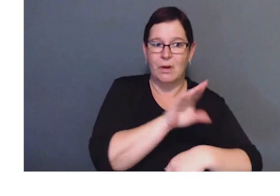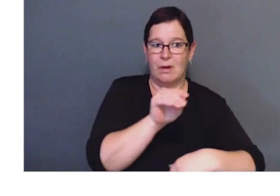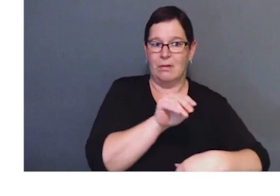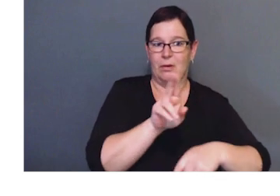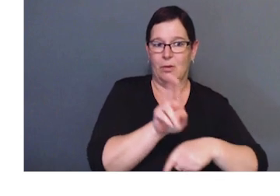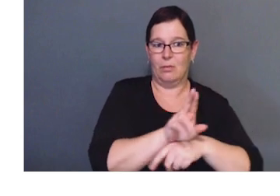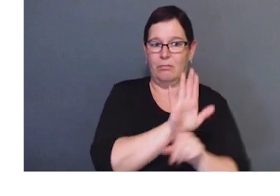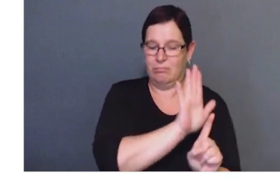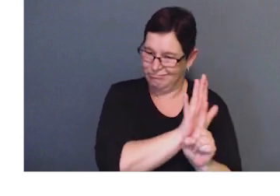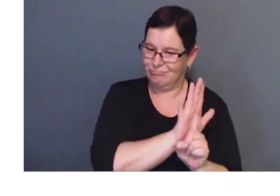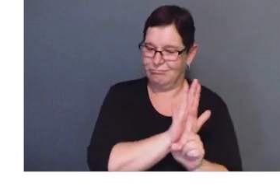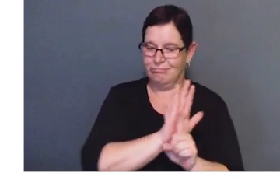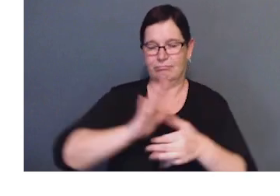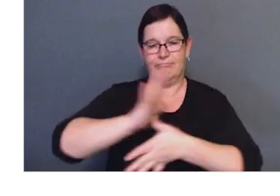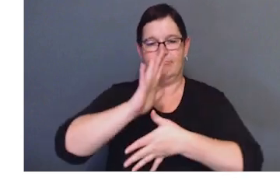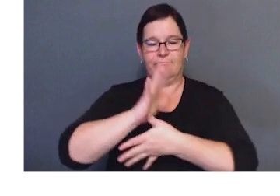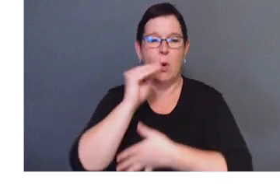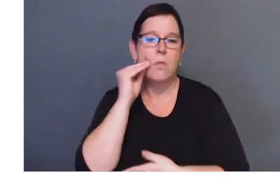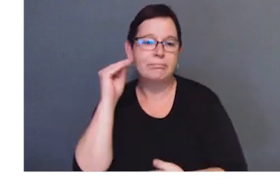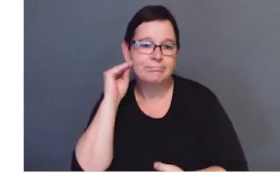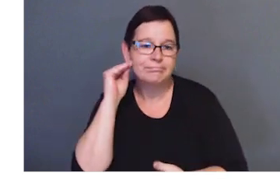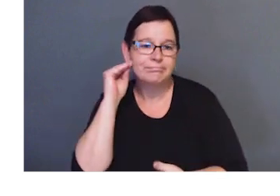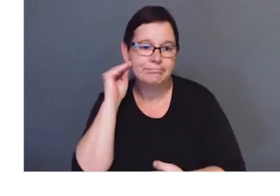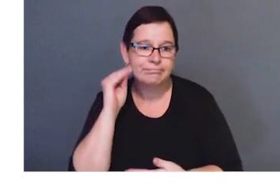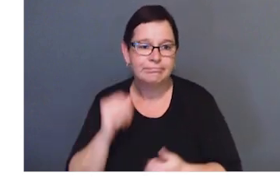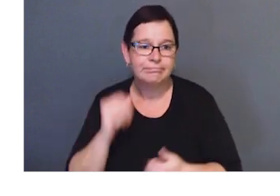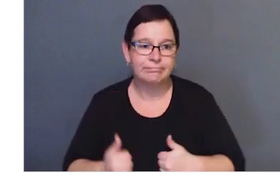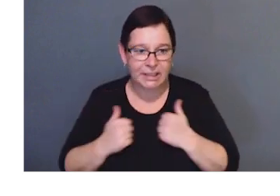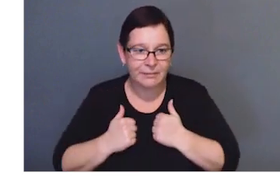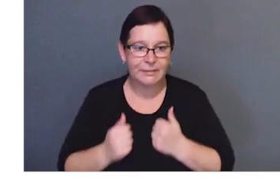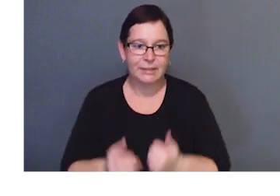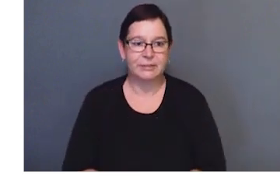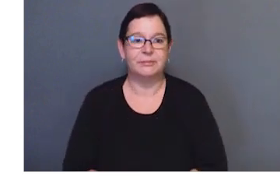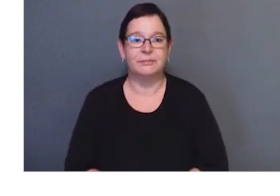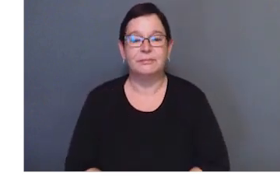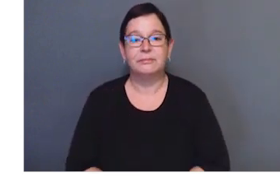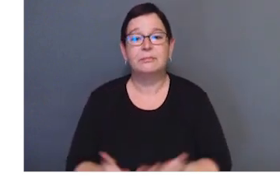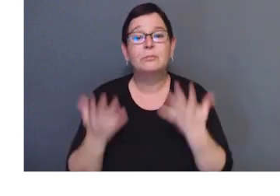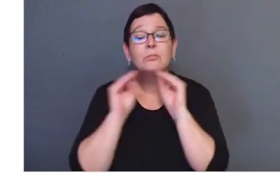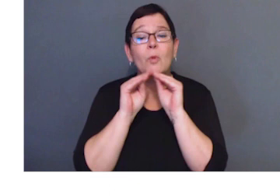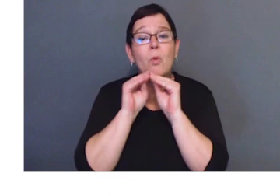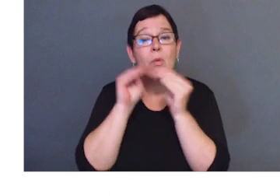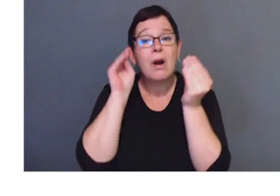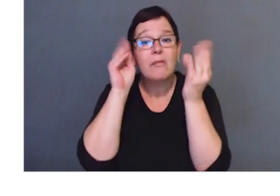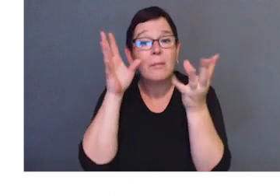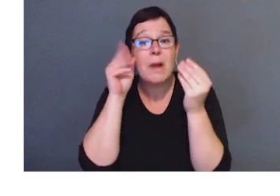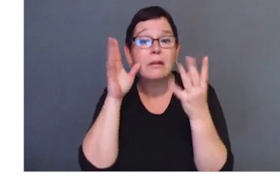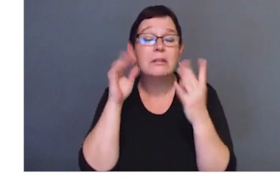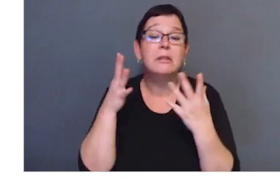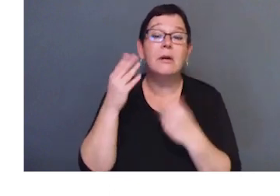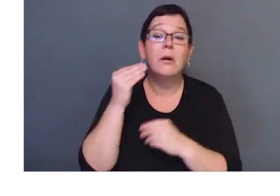For more information on the home buyer's plan, visit the web address shown on your screen.